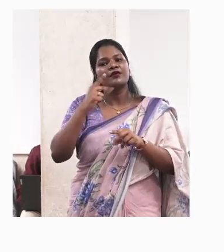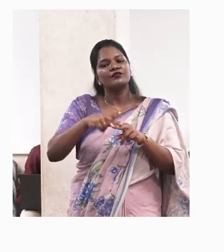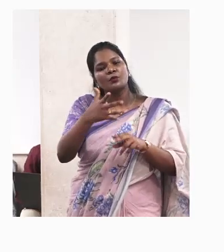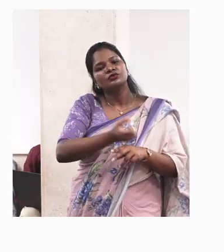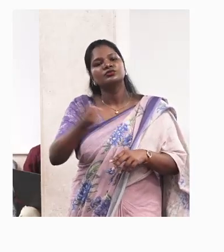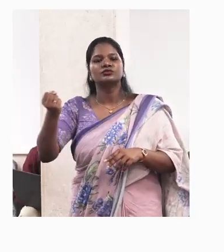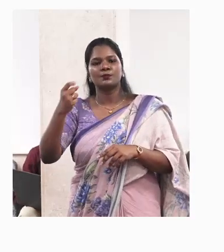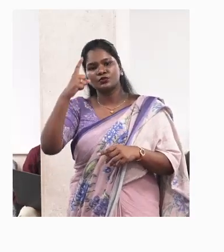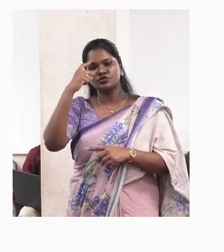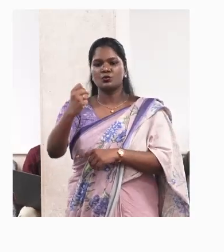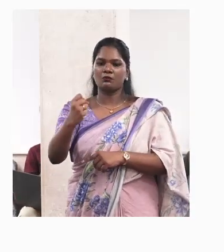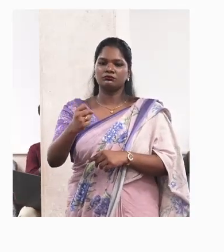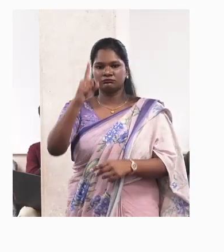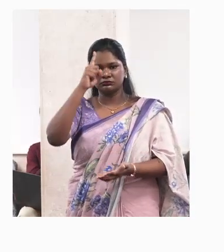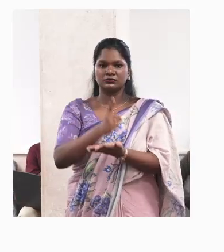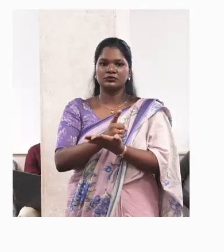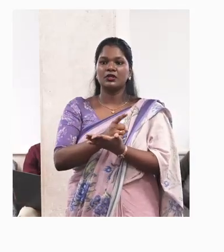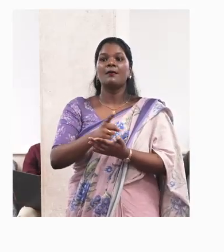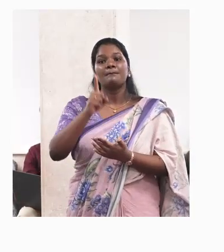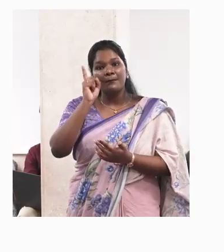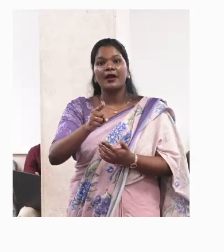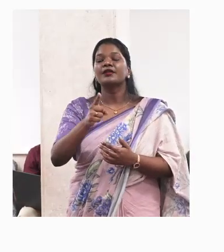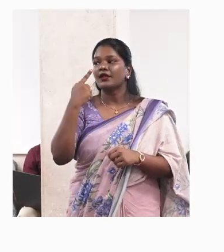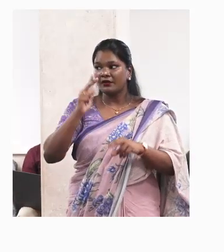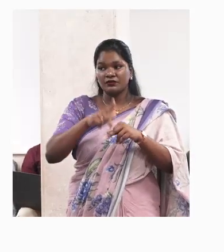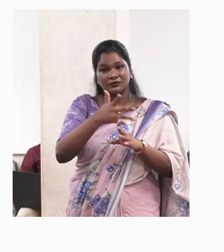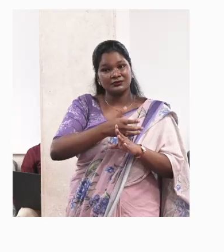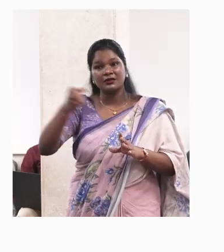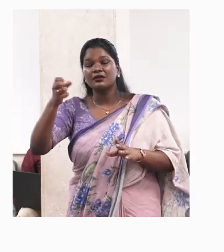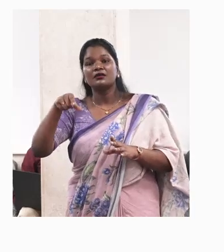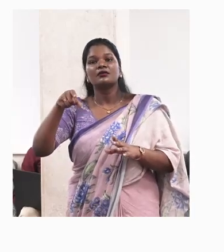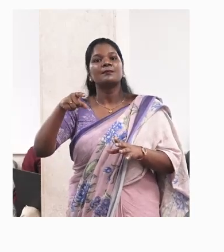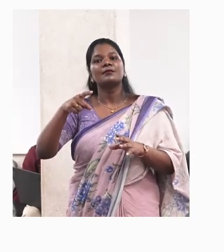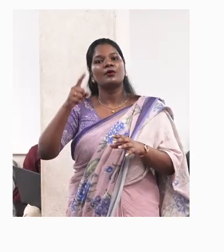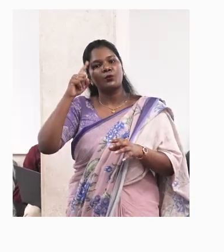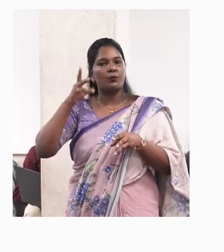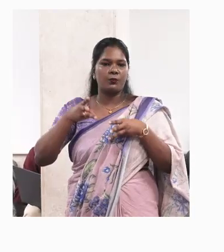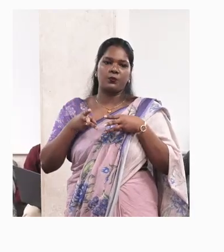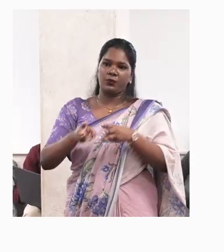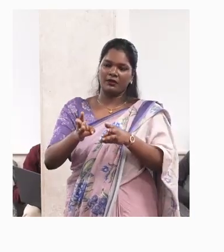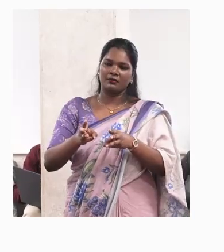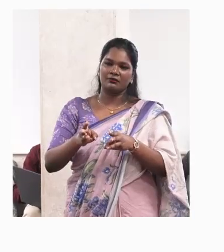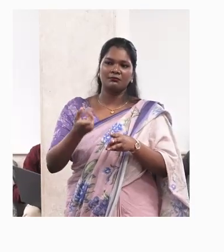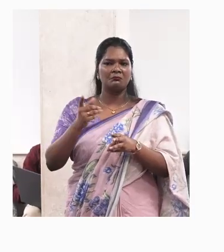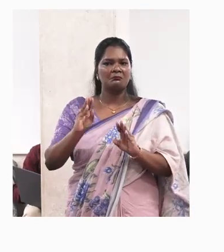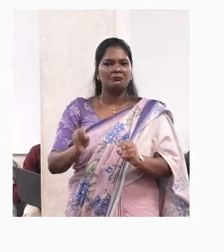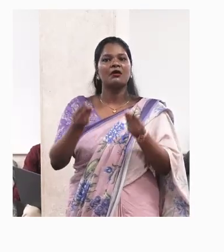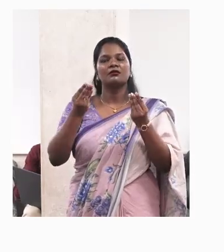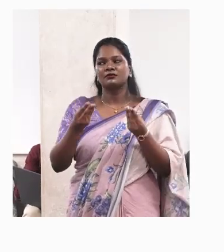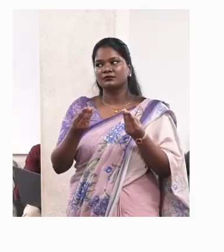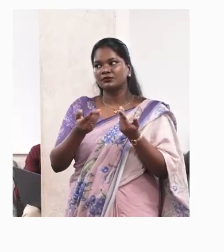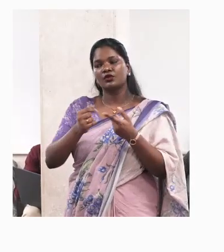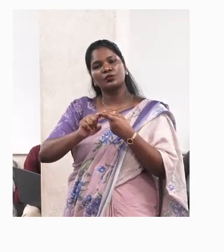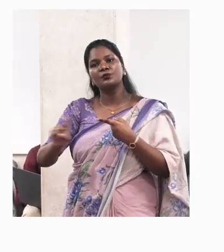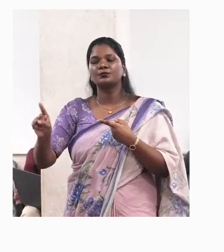strong decision, but you can take a strong decision in a dialogical way, a paradox, but it's